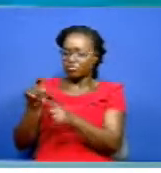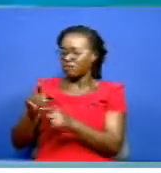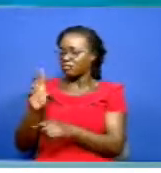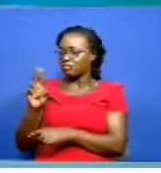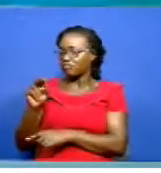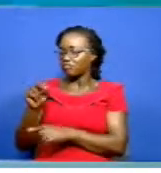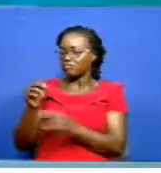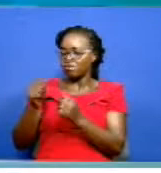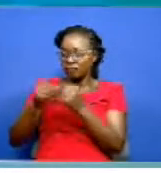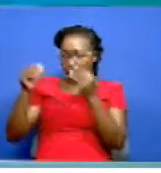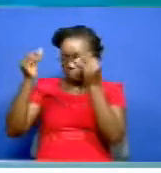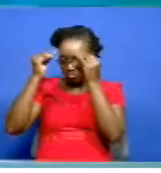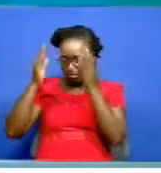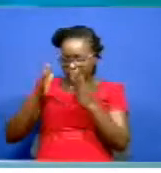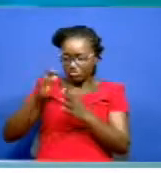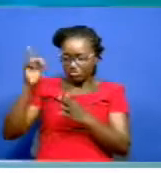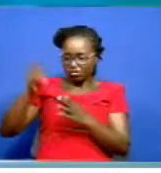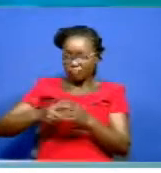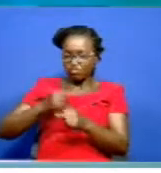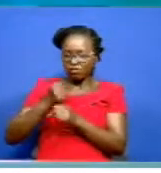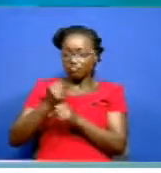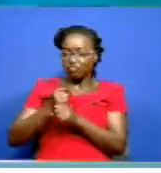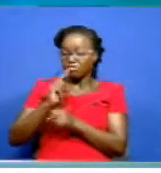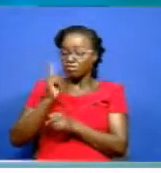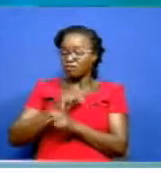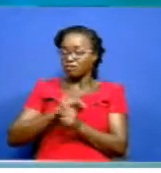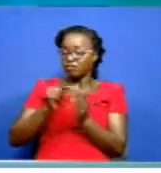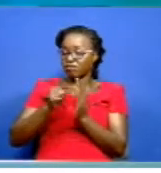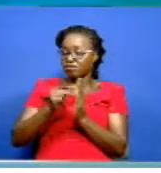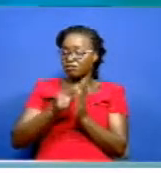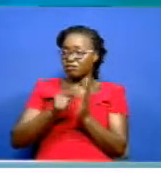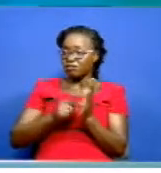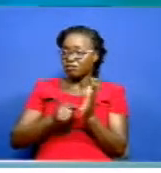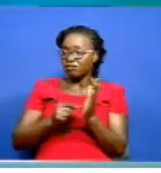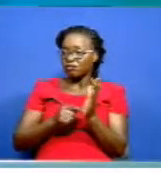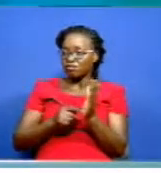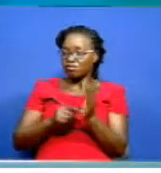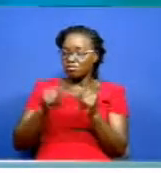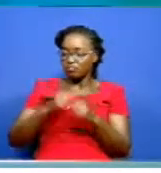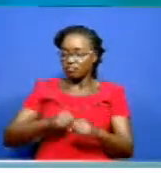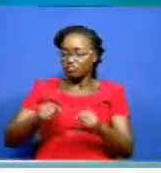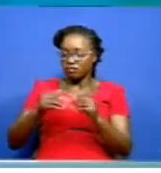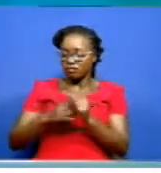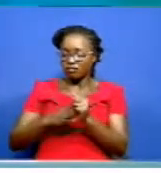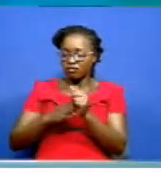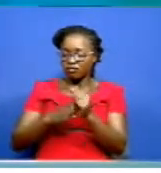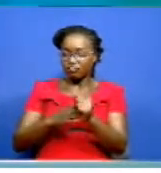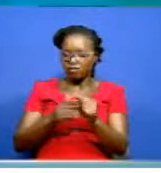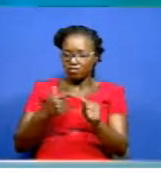Studies have to be done, and the data of the studies will be able to guide us. So at the moment,